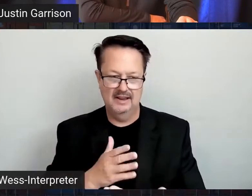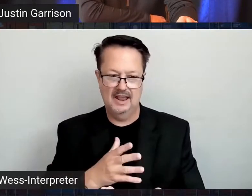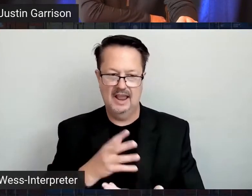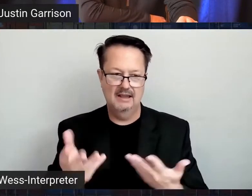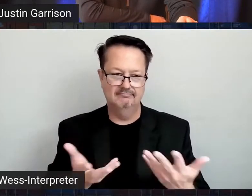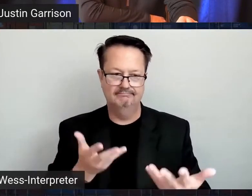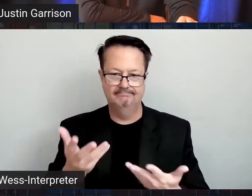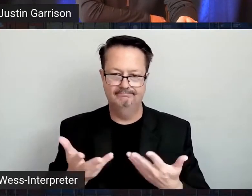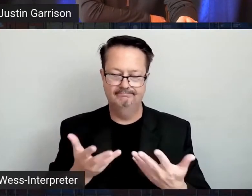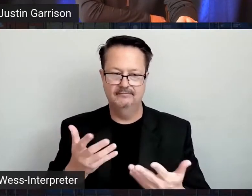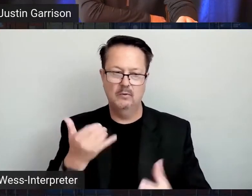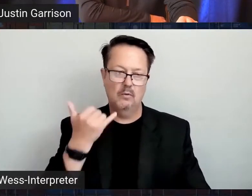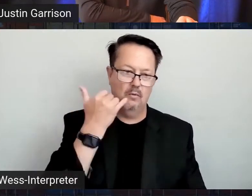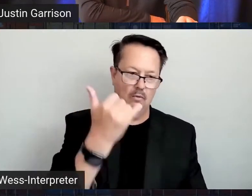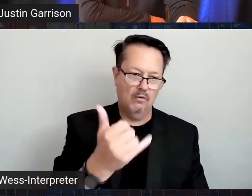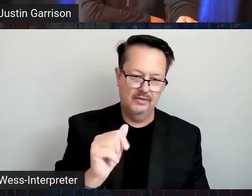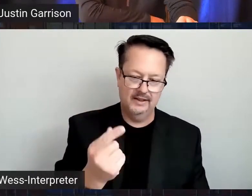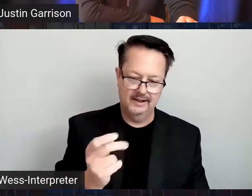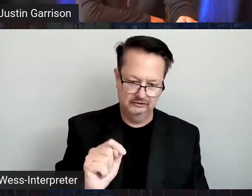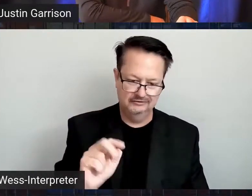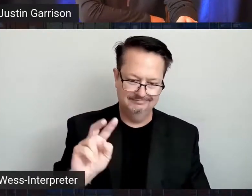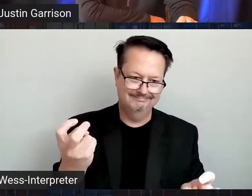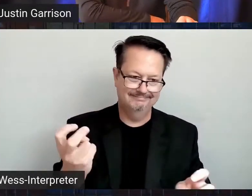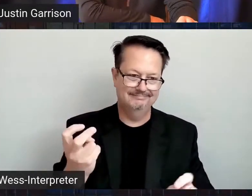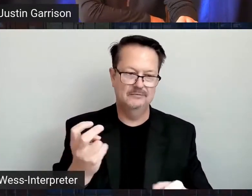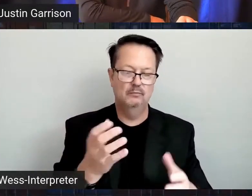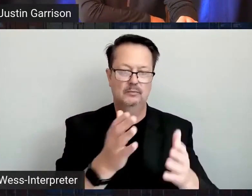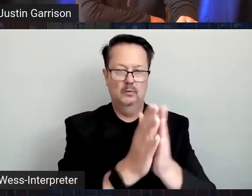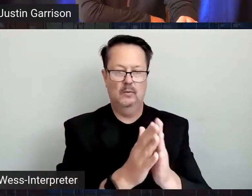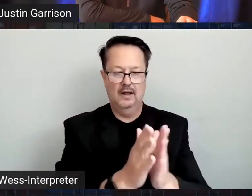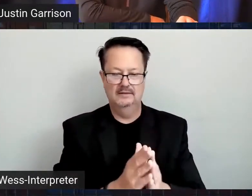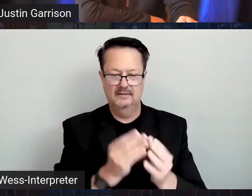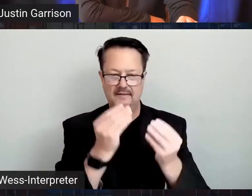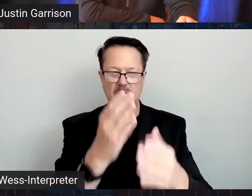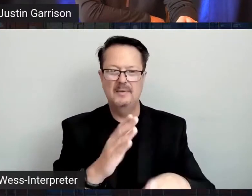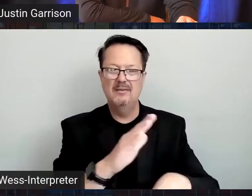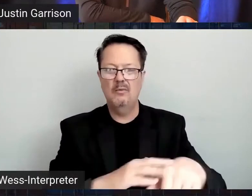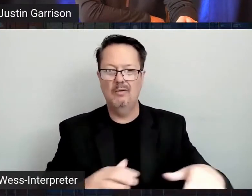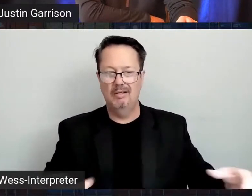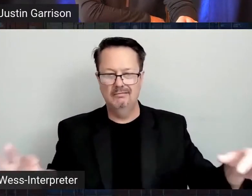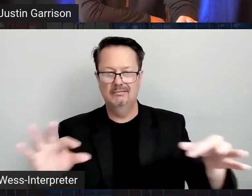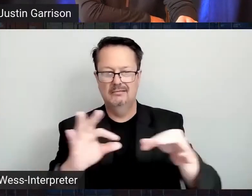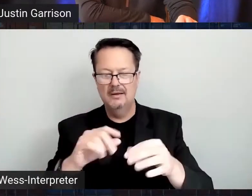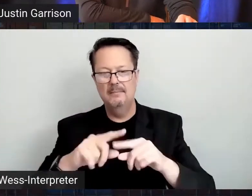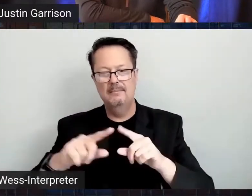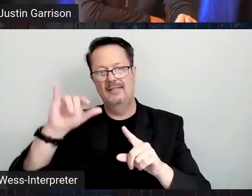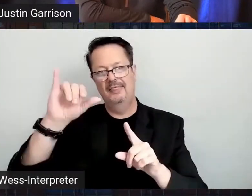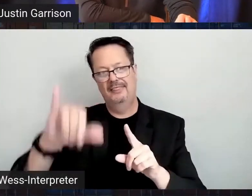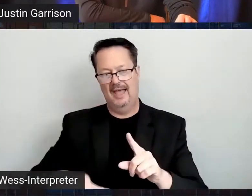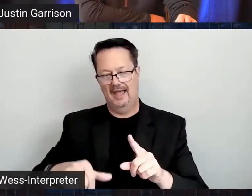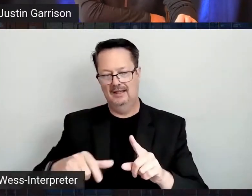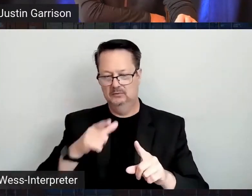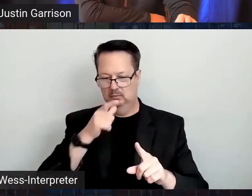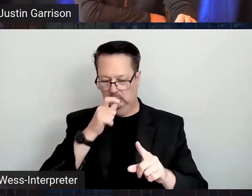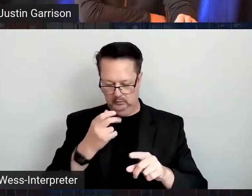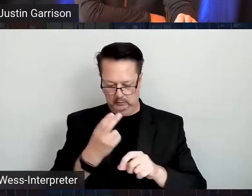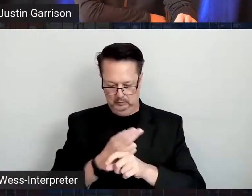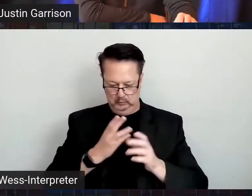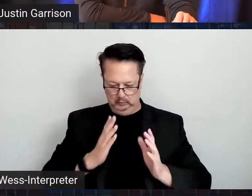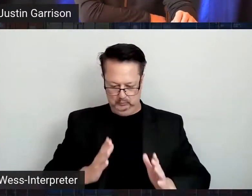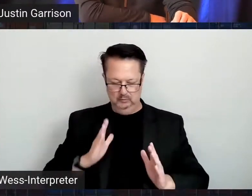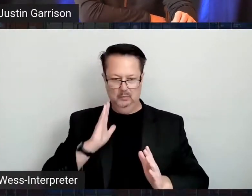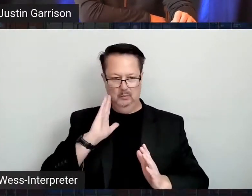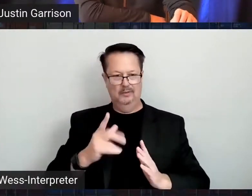call the agent and request for all the information. But this is always initiated by the user itself. EKS will never